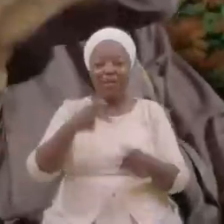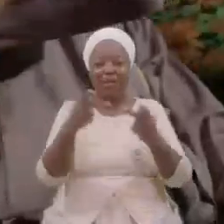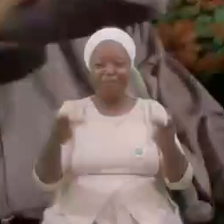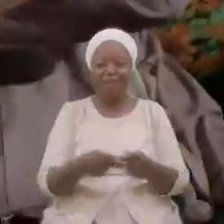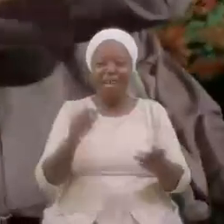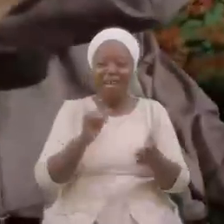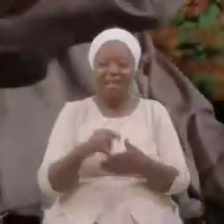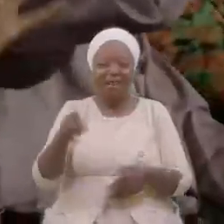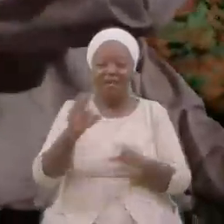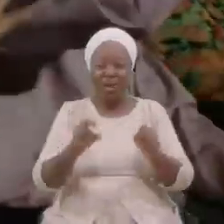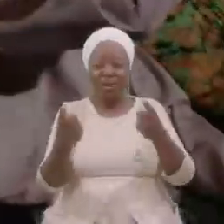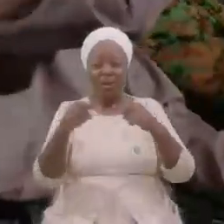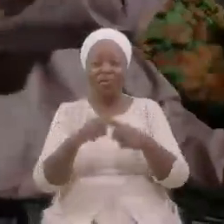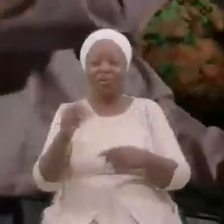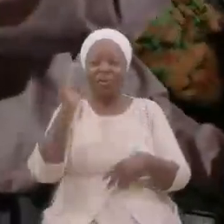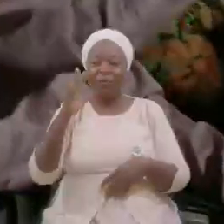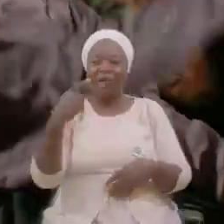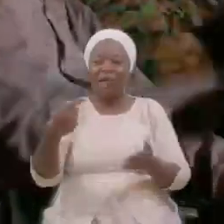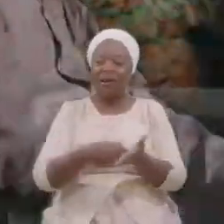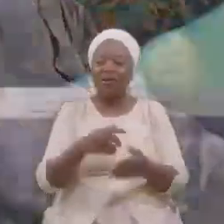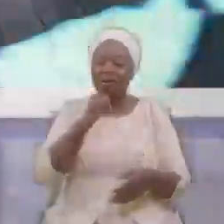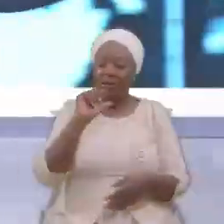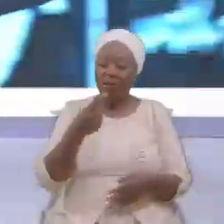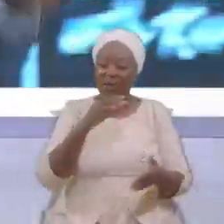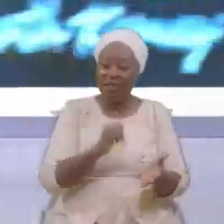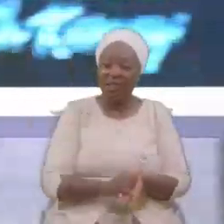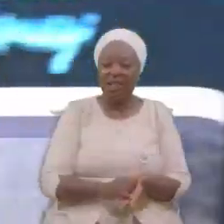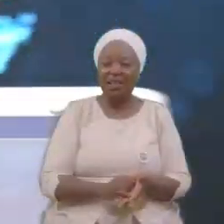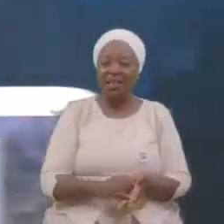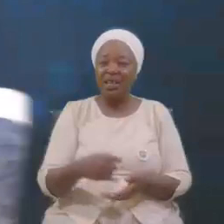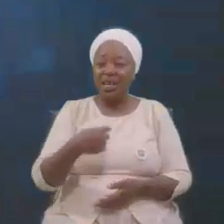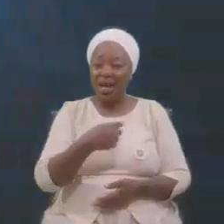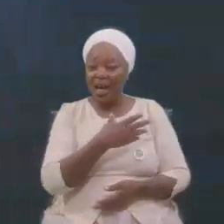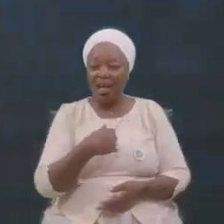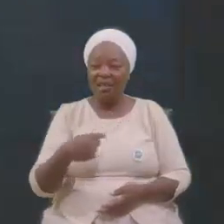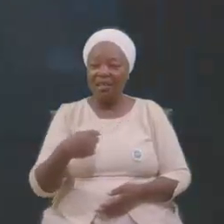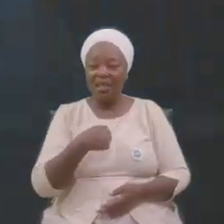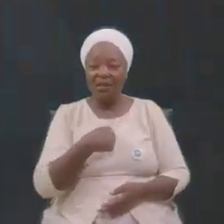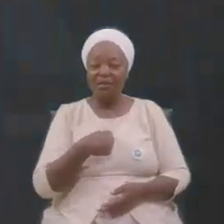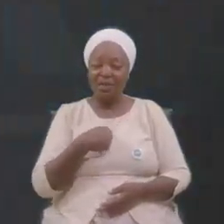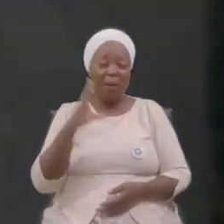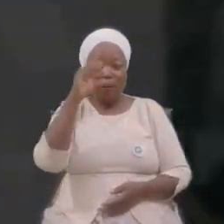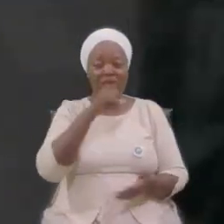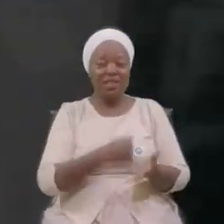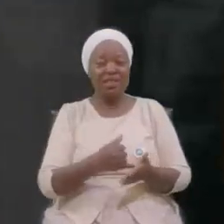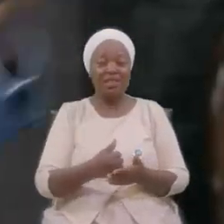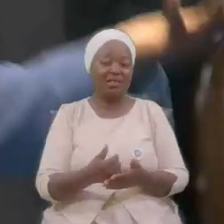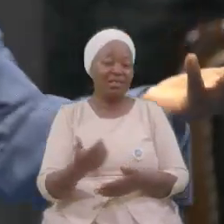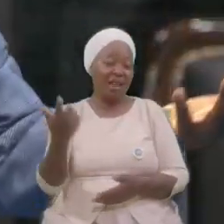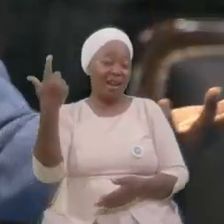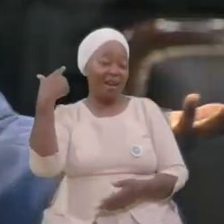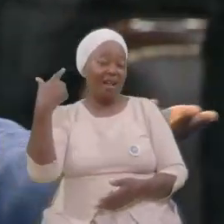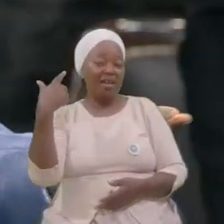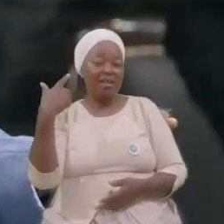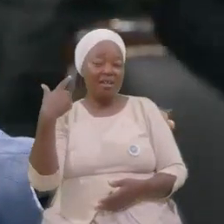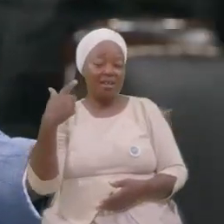the gospel. Not only that, I missed it last year. And, you know, because